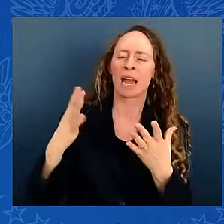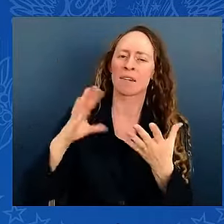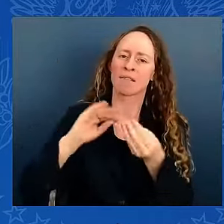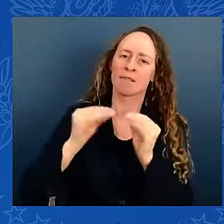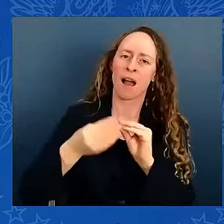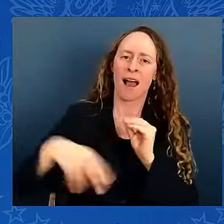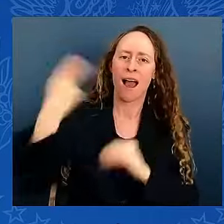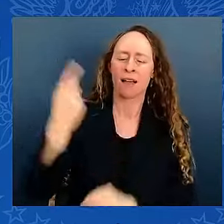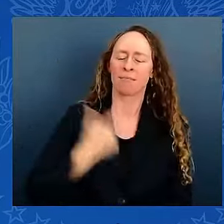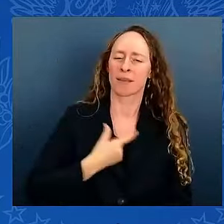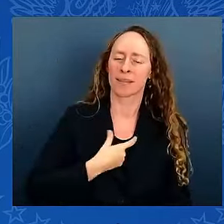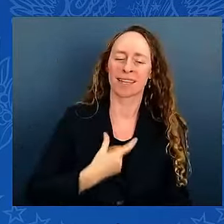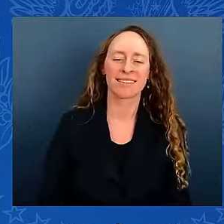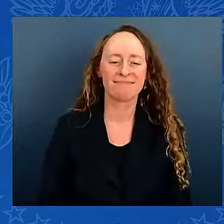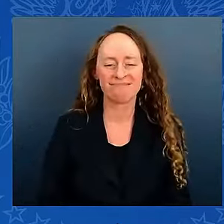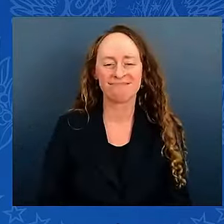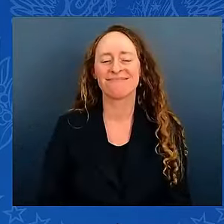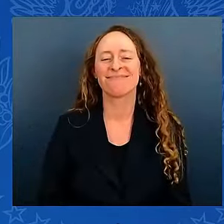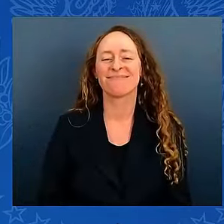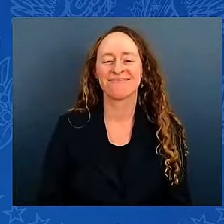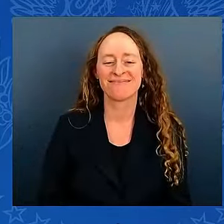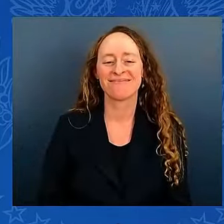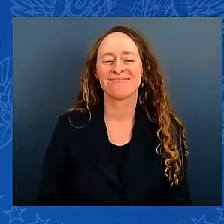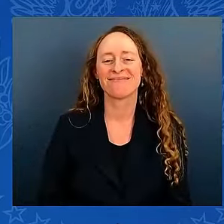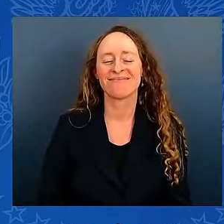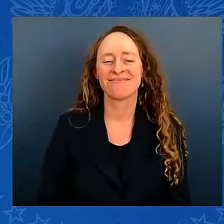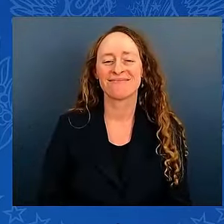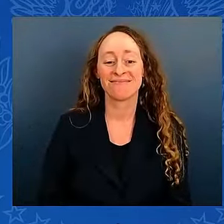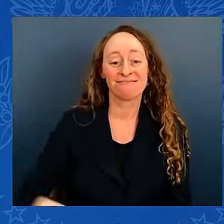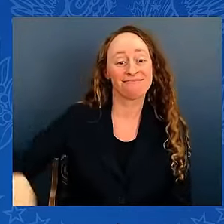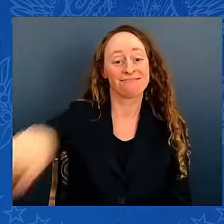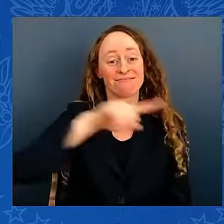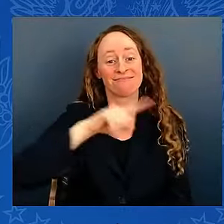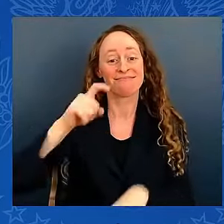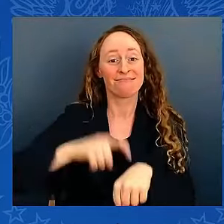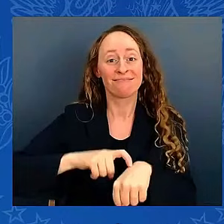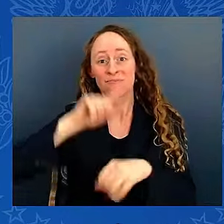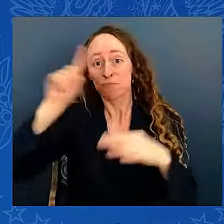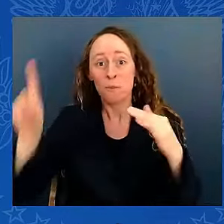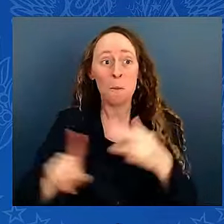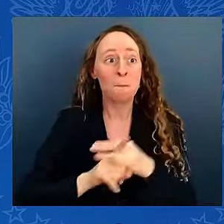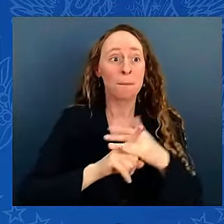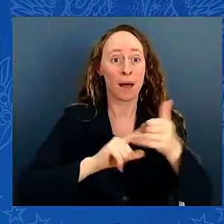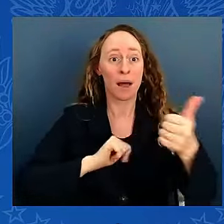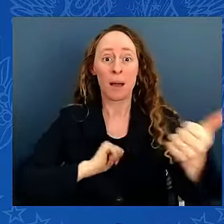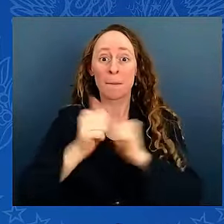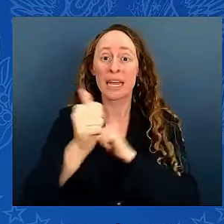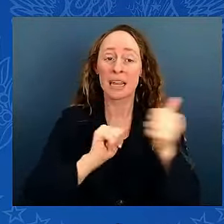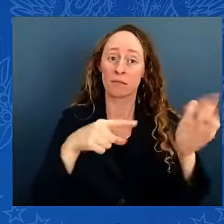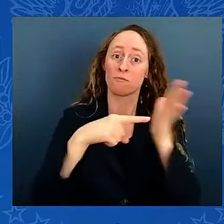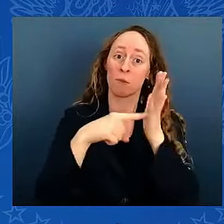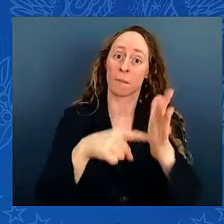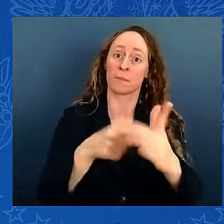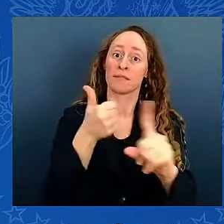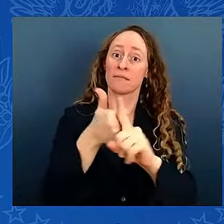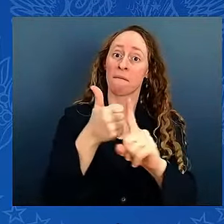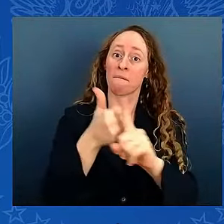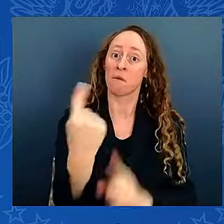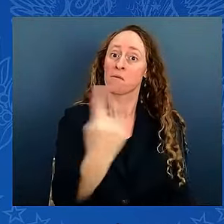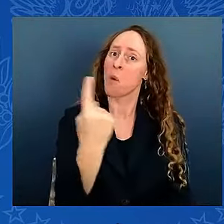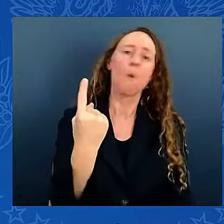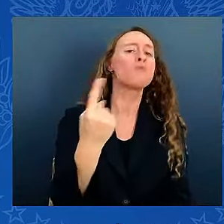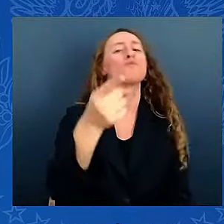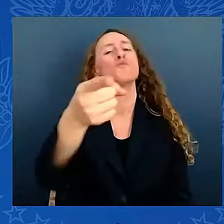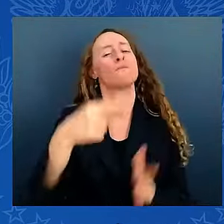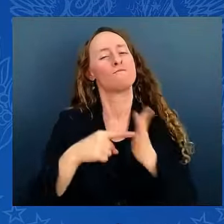When you competed, it wasn't just you in the spotlight. You represent all the people who sacrificed for you, as was mentioned